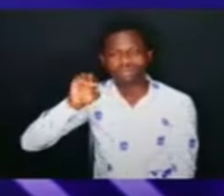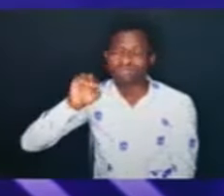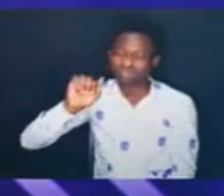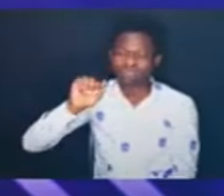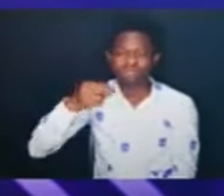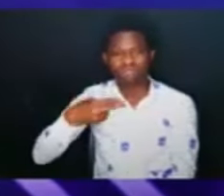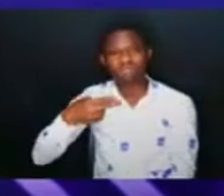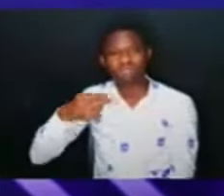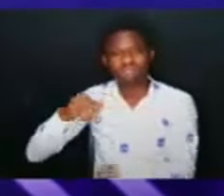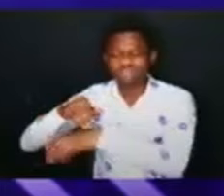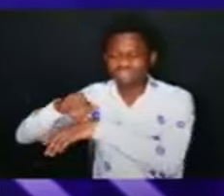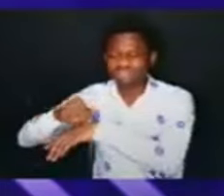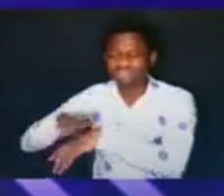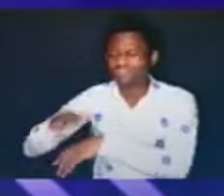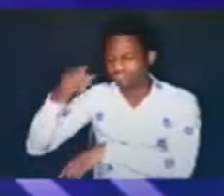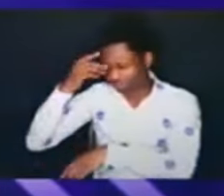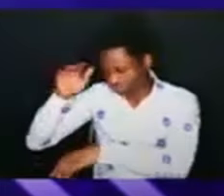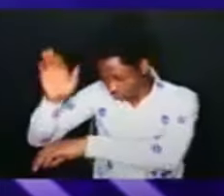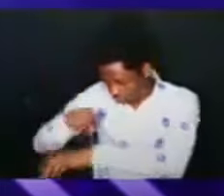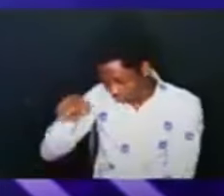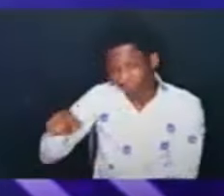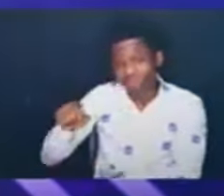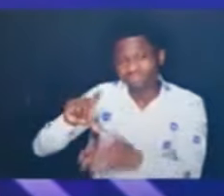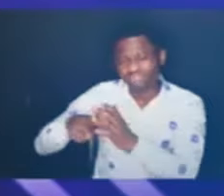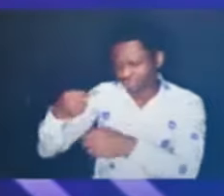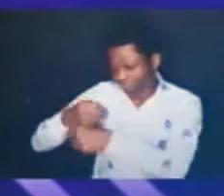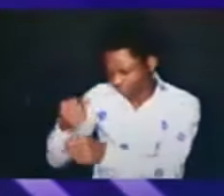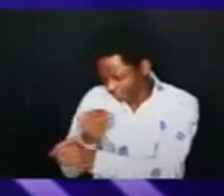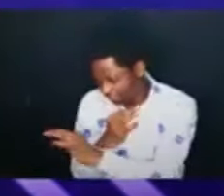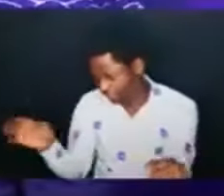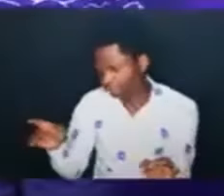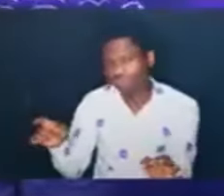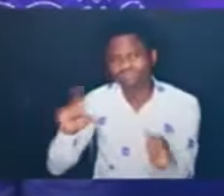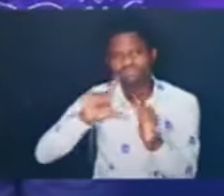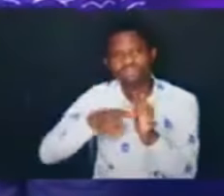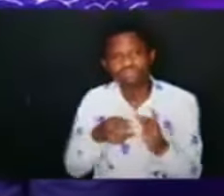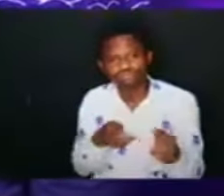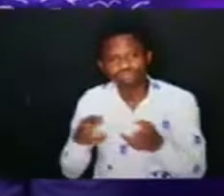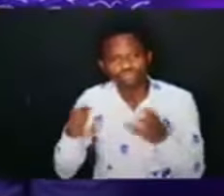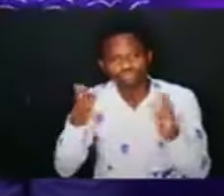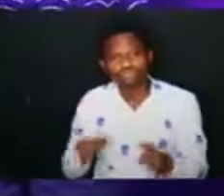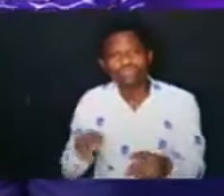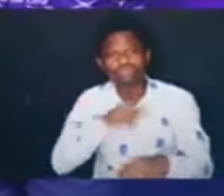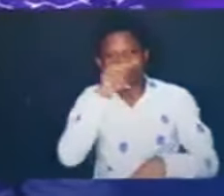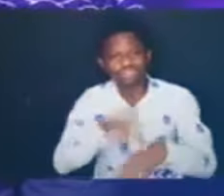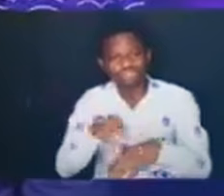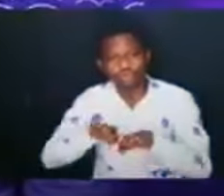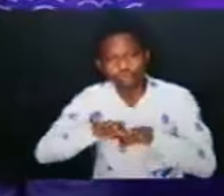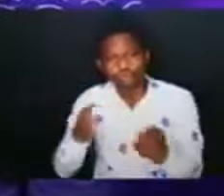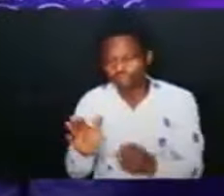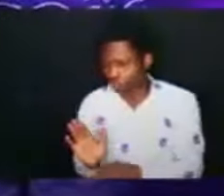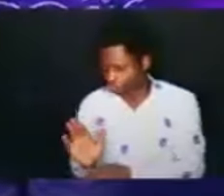free. The ruler of the nation opened his prison door. Now, in a smile, Emma, woke to no